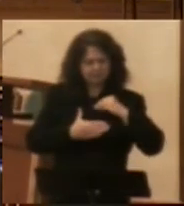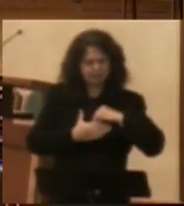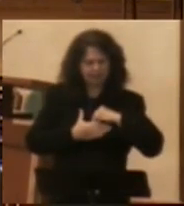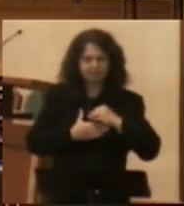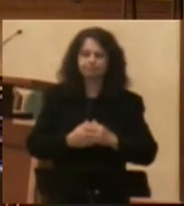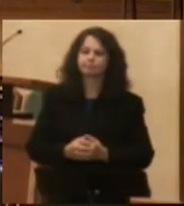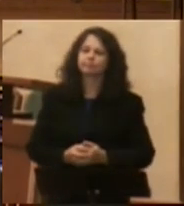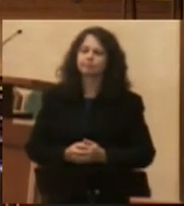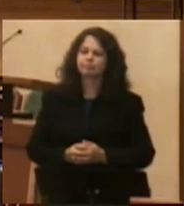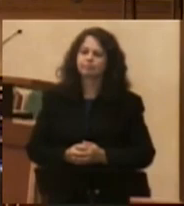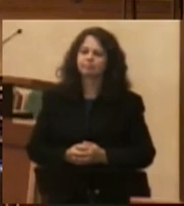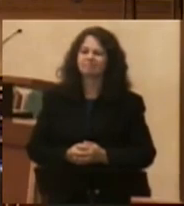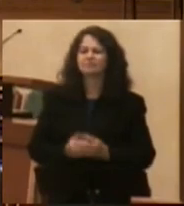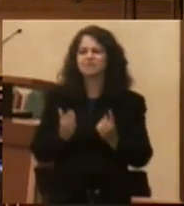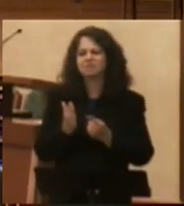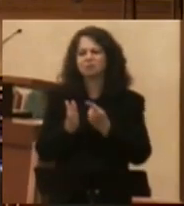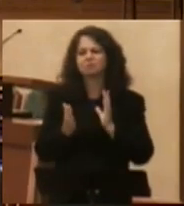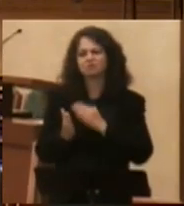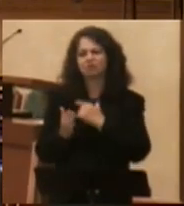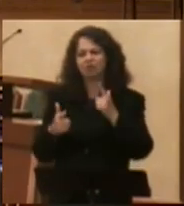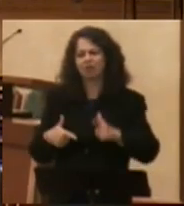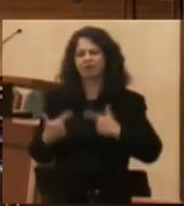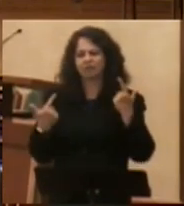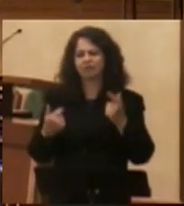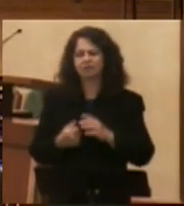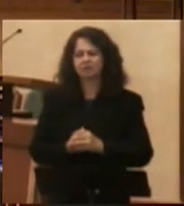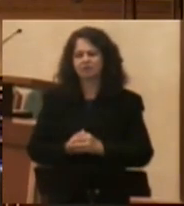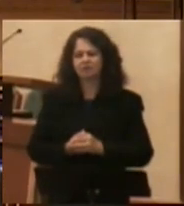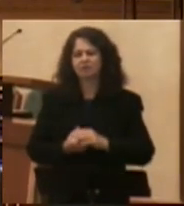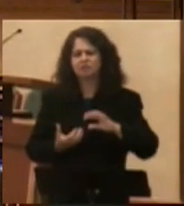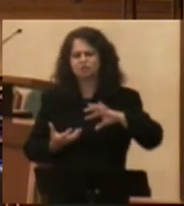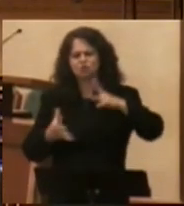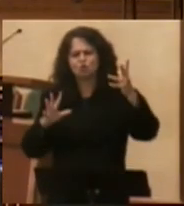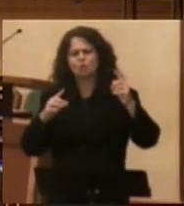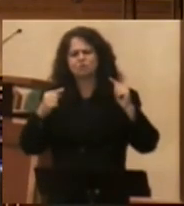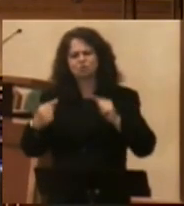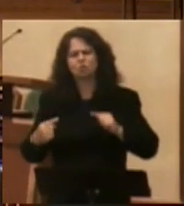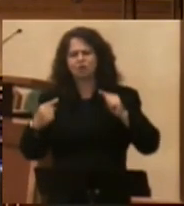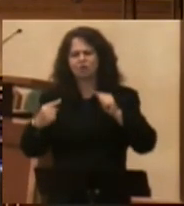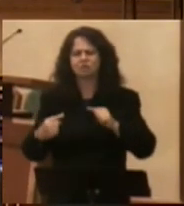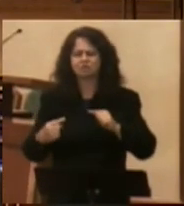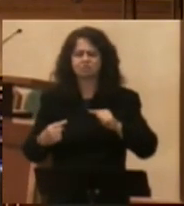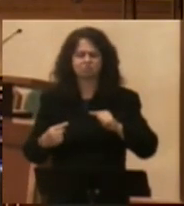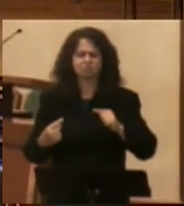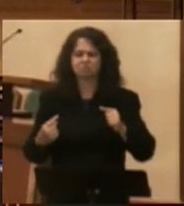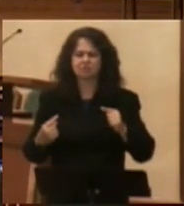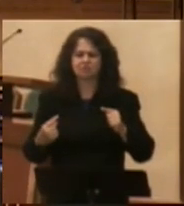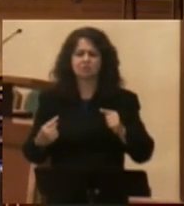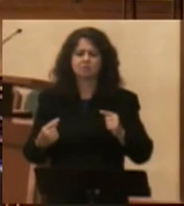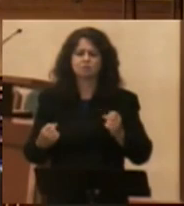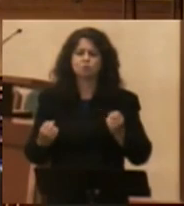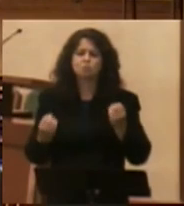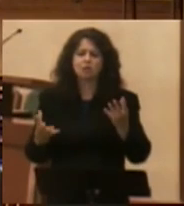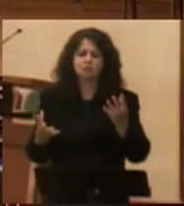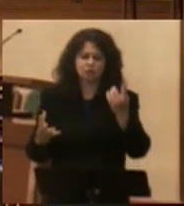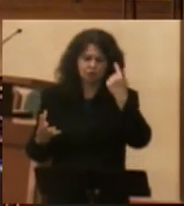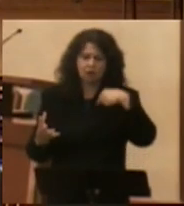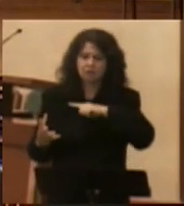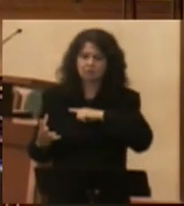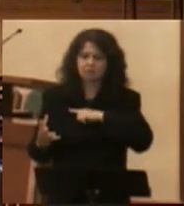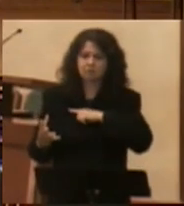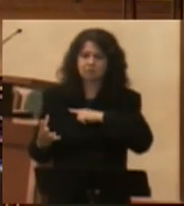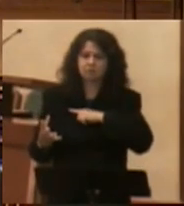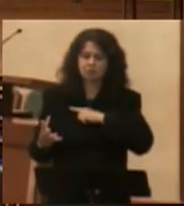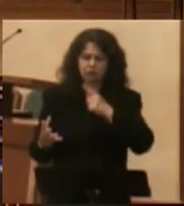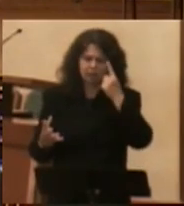There are times in our lives where storms threaten to overpower us. There may even be times where we think Jesus